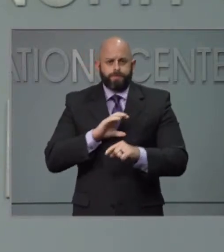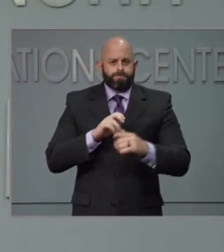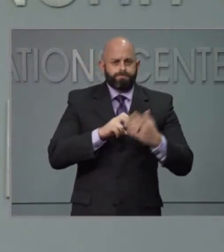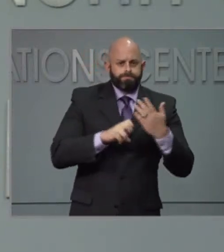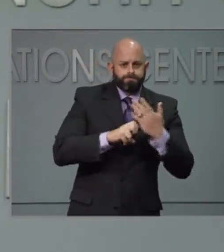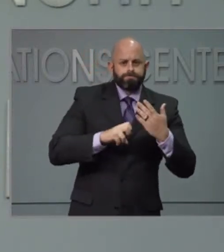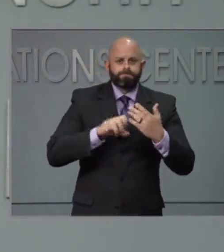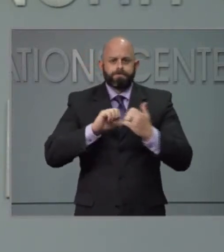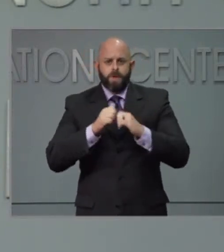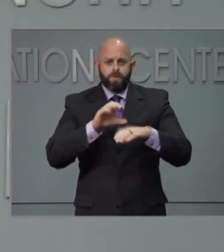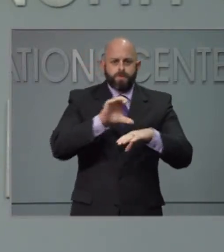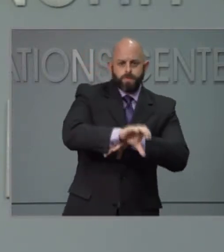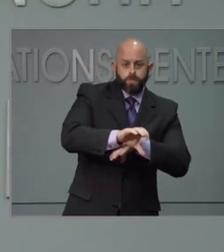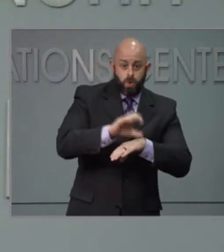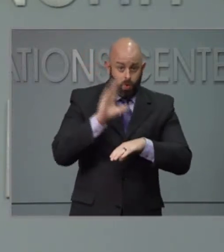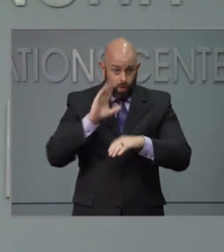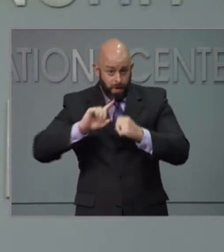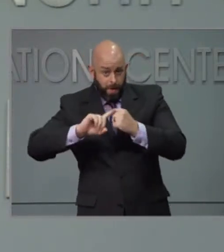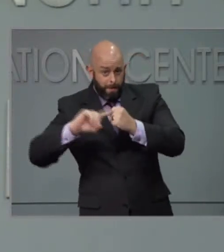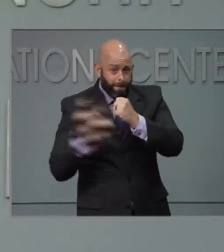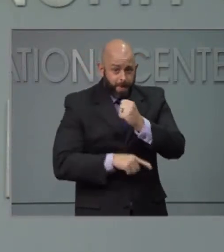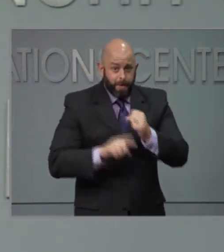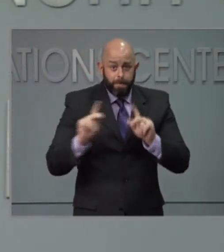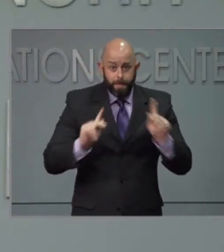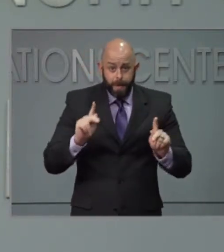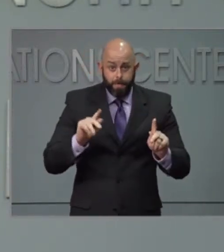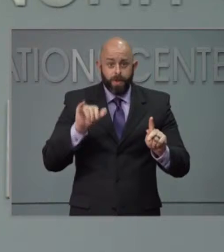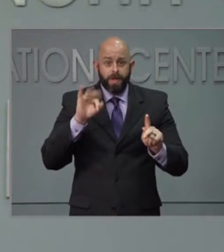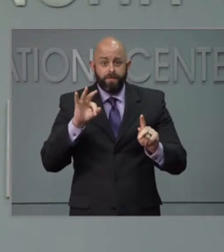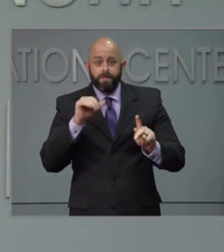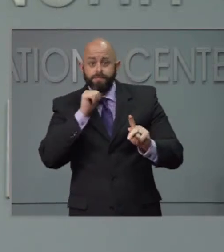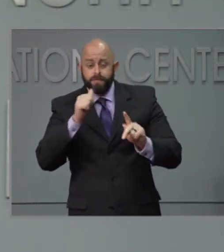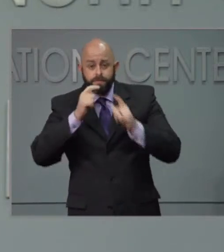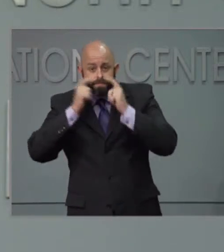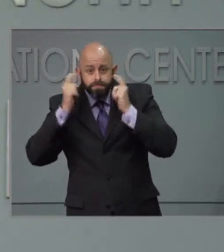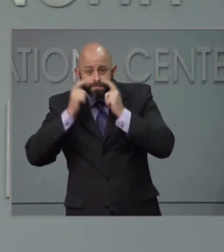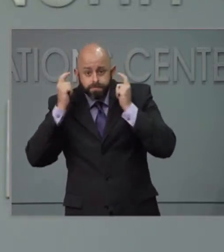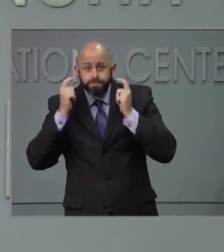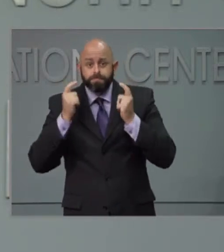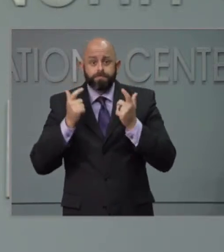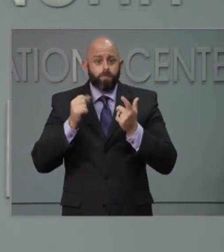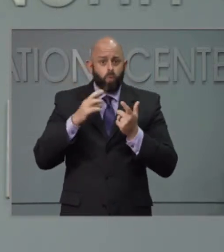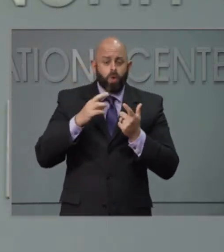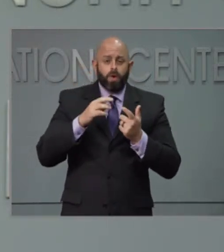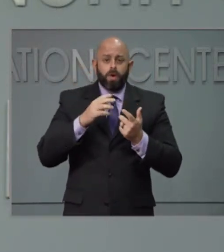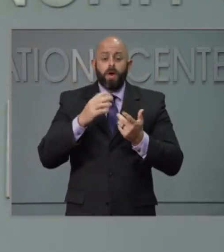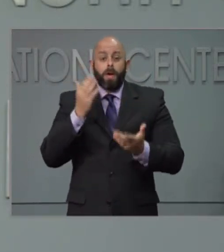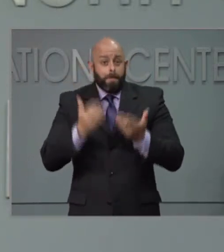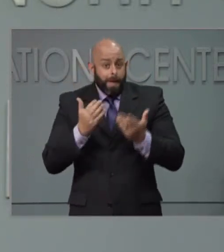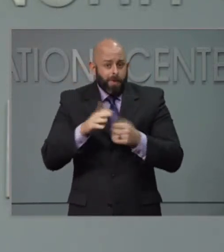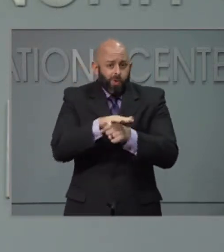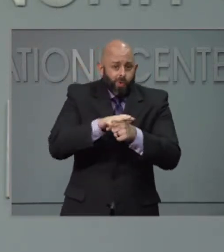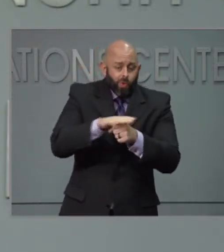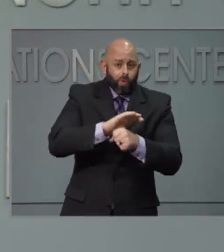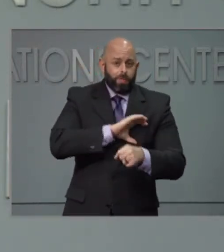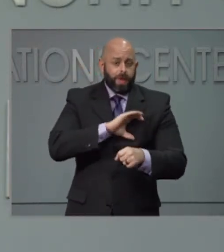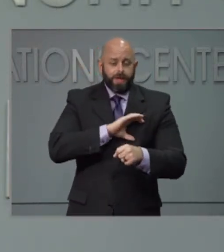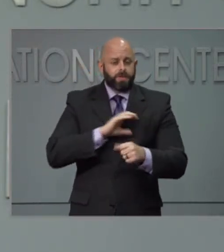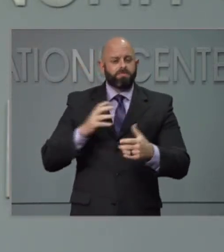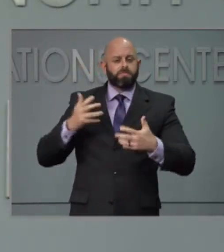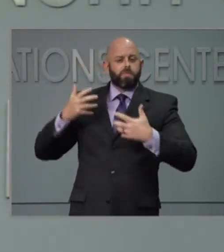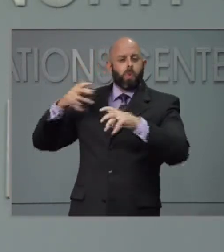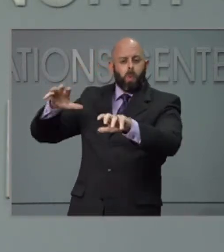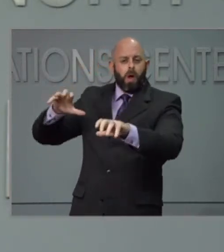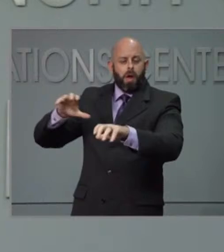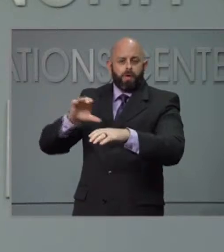there going to be any penalties associated with agencies that aren't enforcing the mask or other restrictions? And